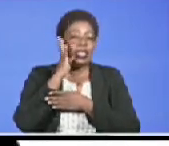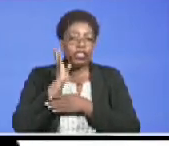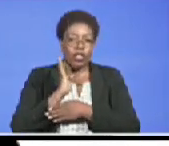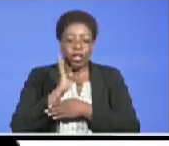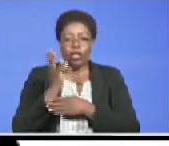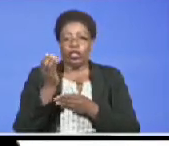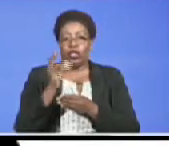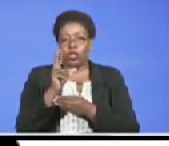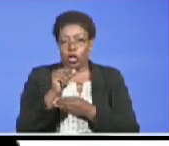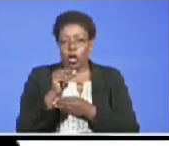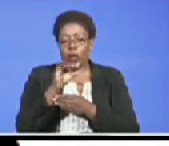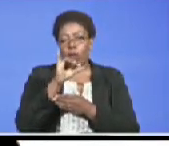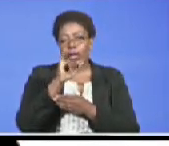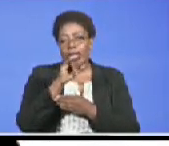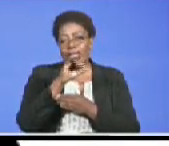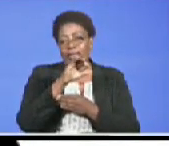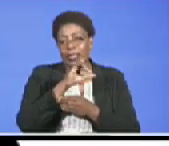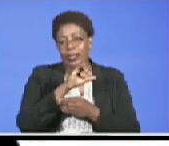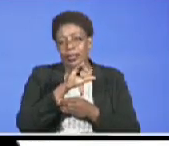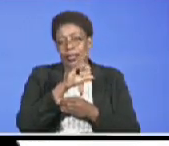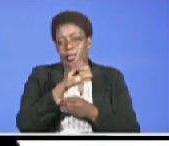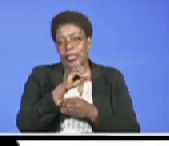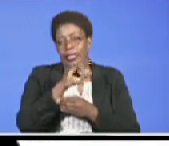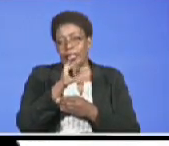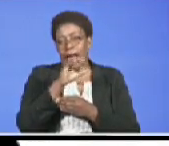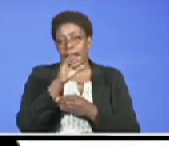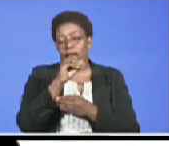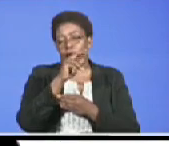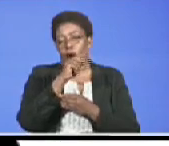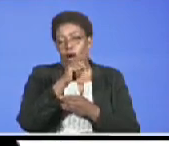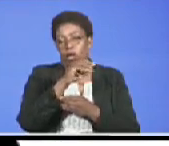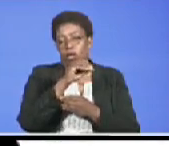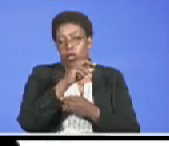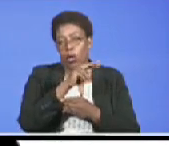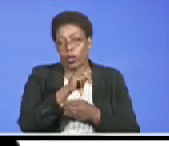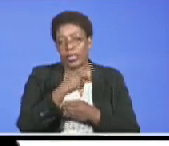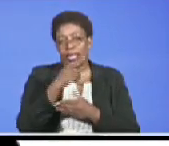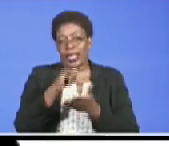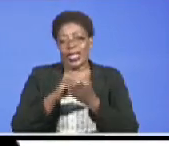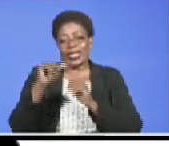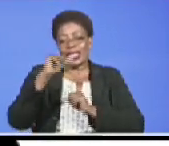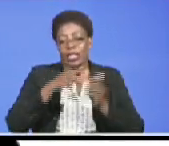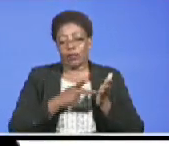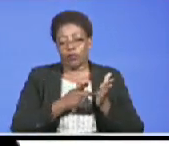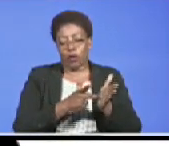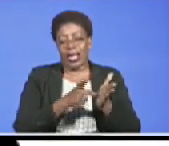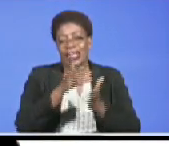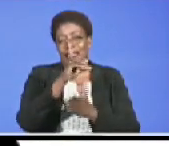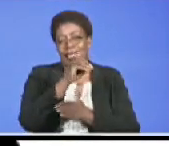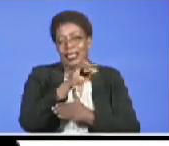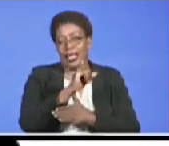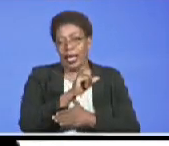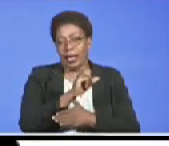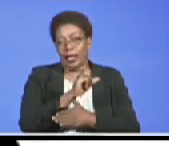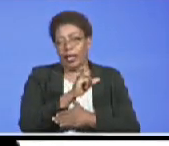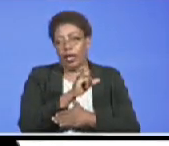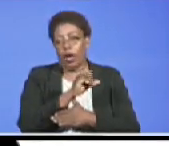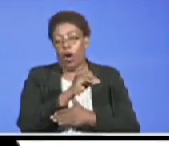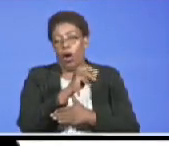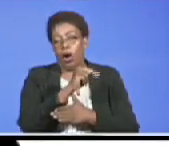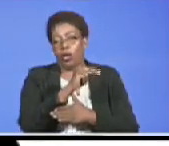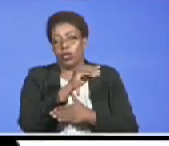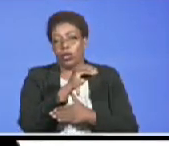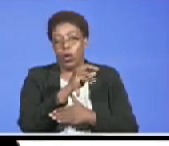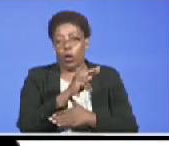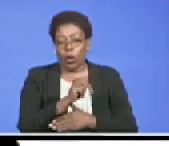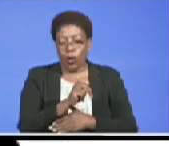BPAs, no dioxins, and everyone knows now that science has proven that dioxin has been a contributing factor to